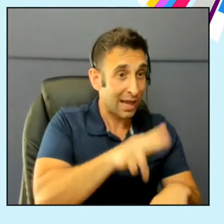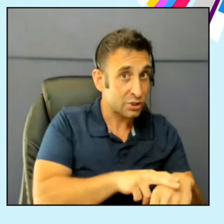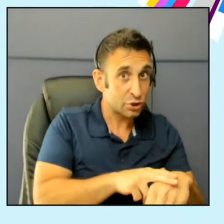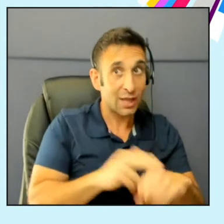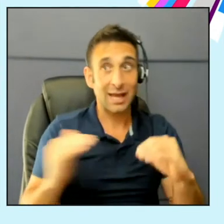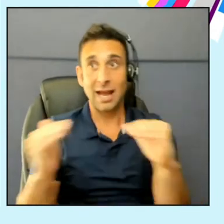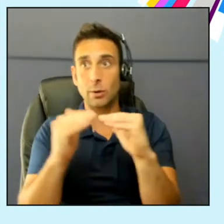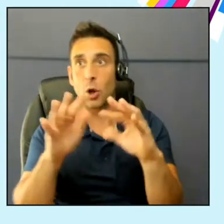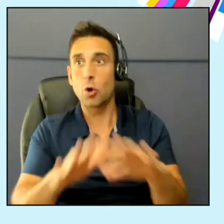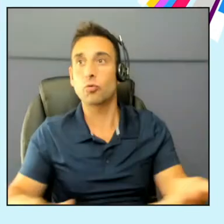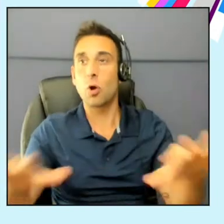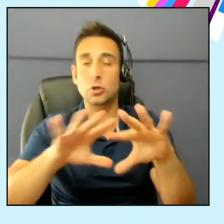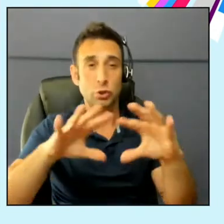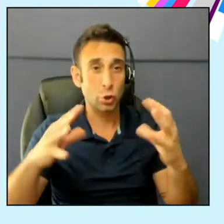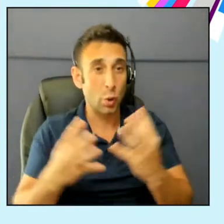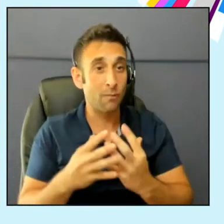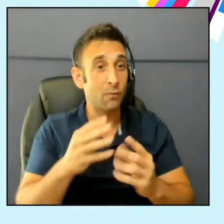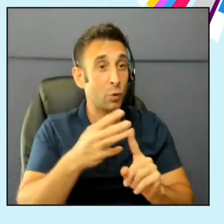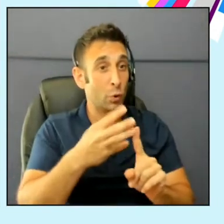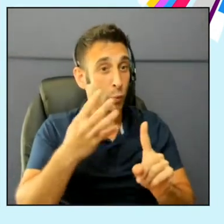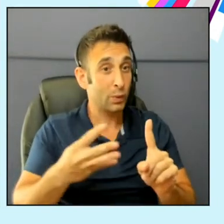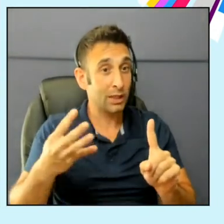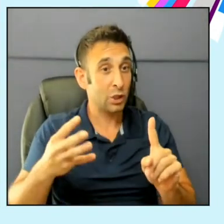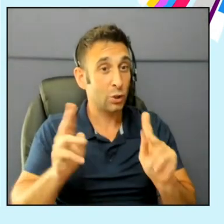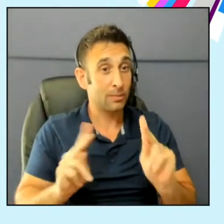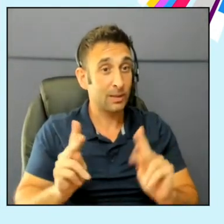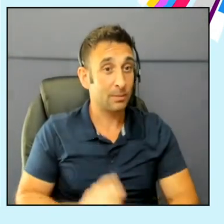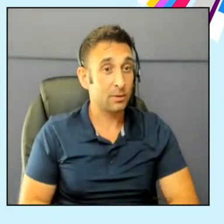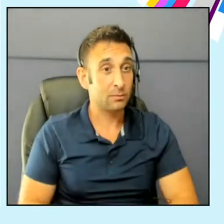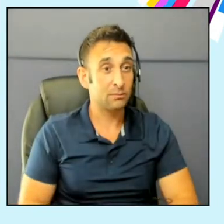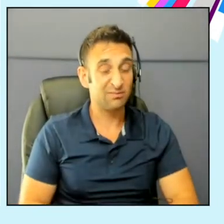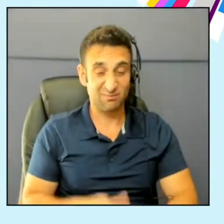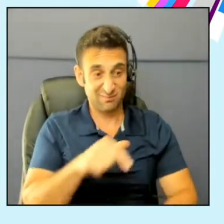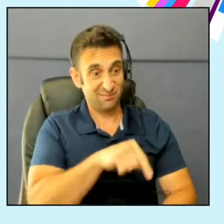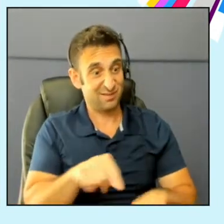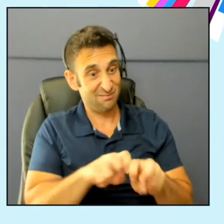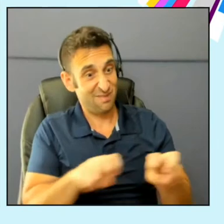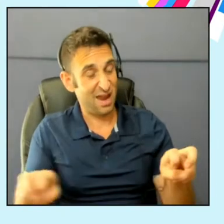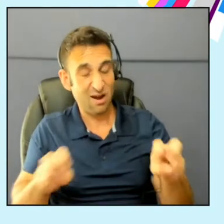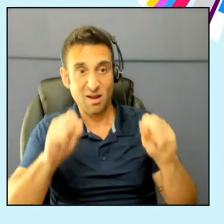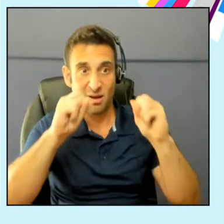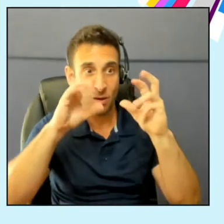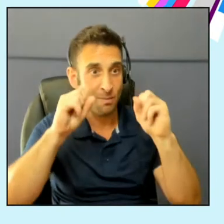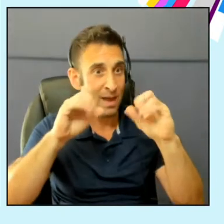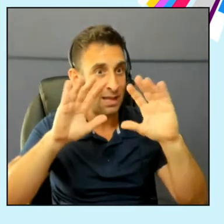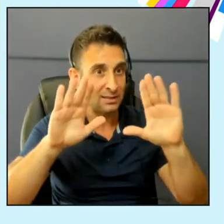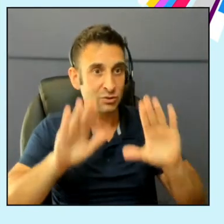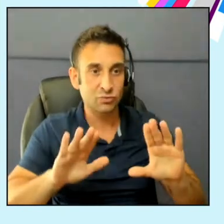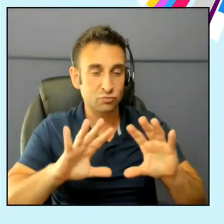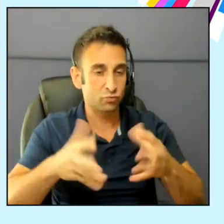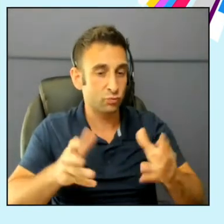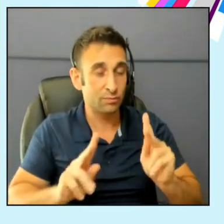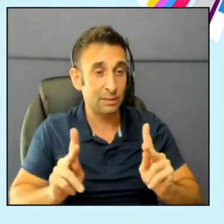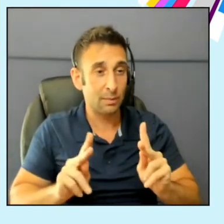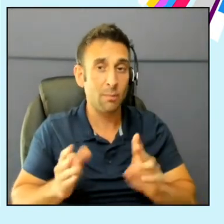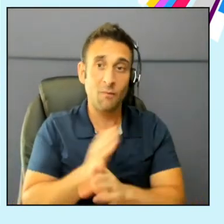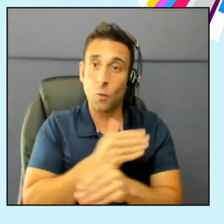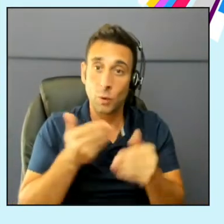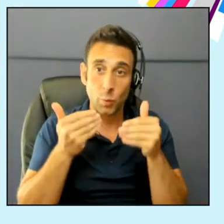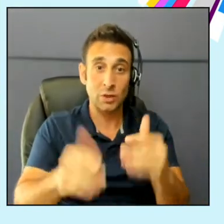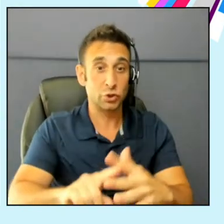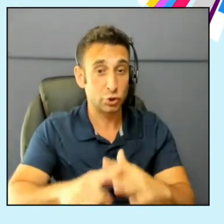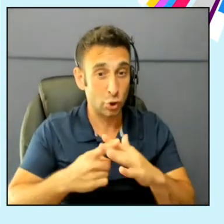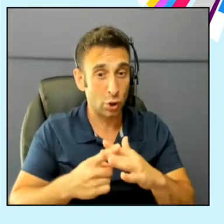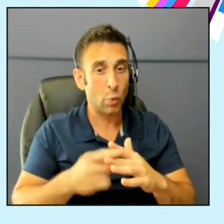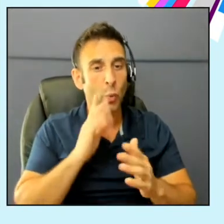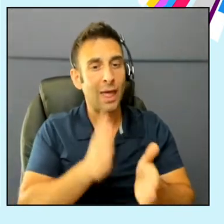queer people. Today, we have an amazing group of people joining us, but before we come together for our panel discussion, we've asked each of them to give